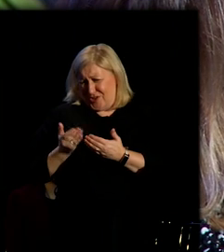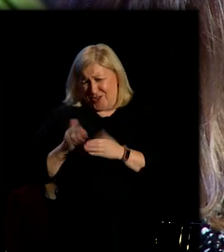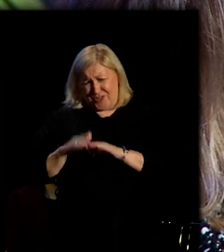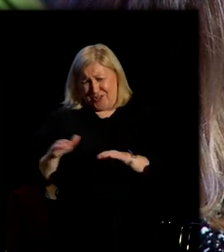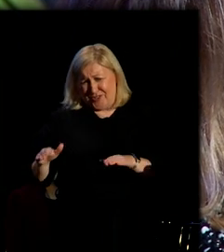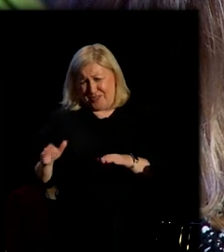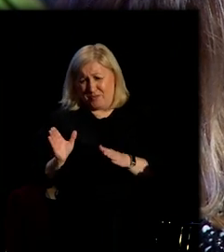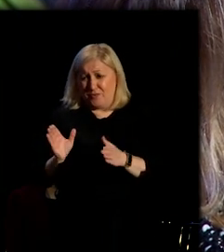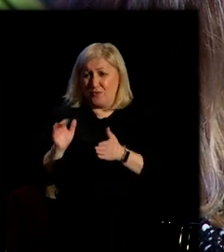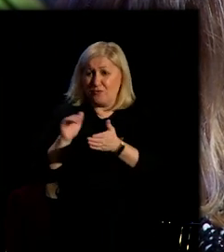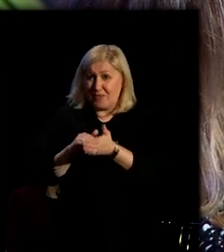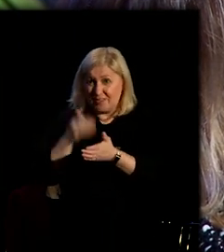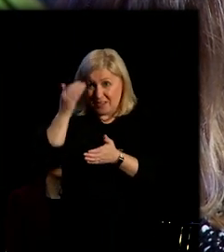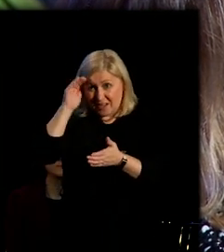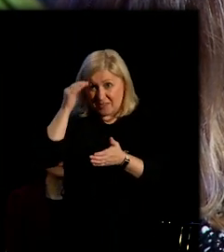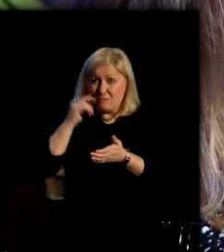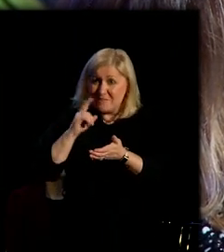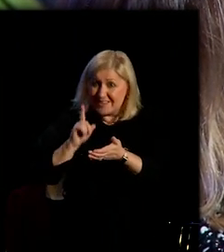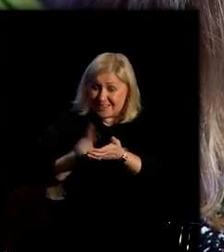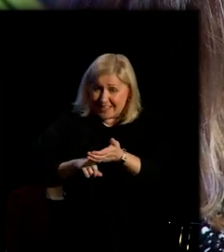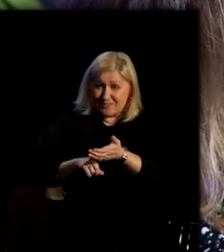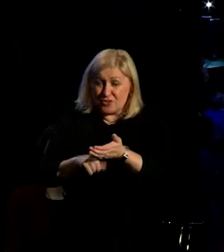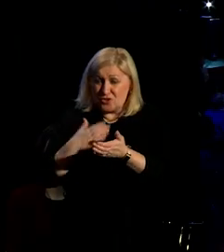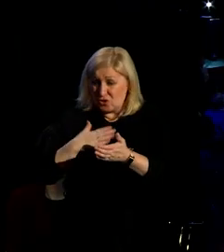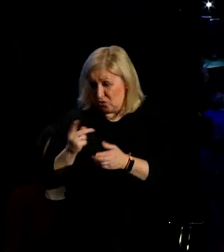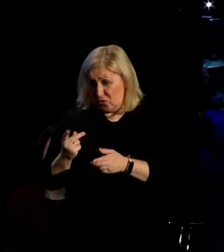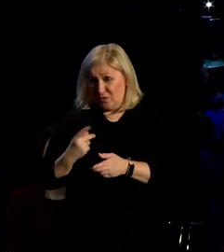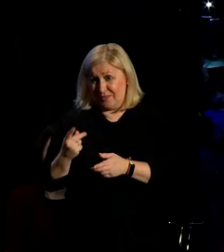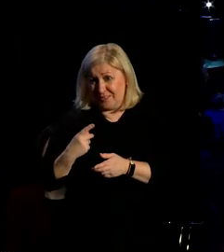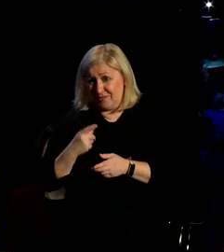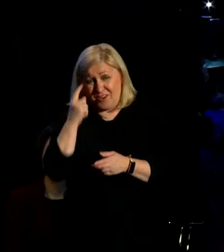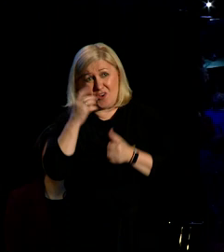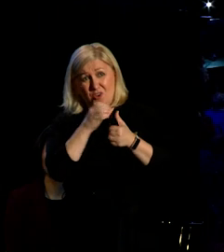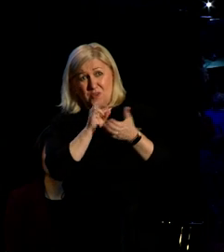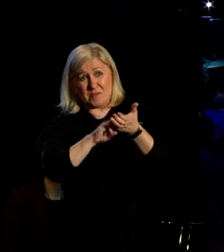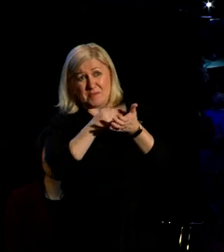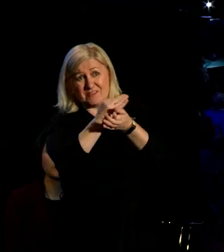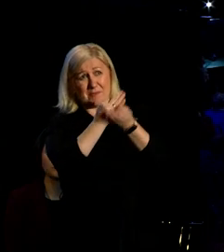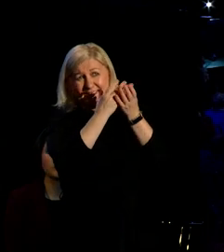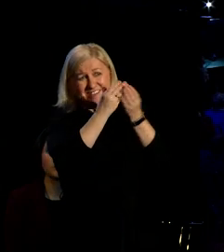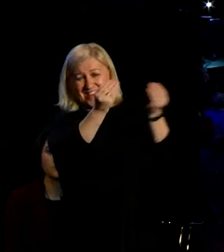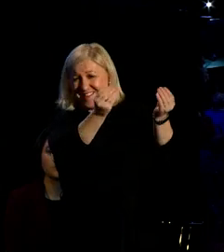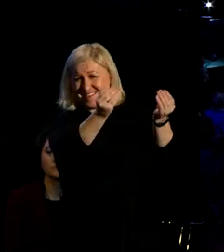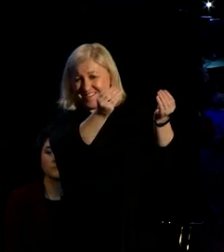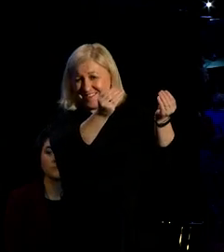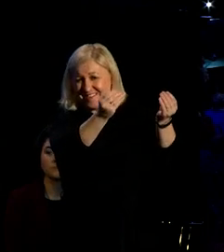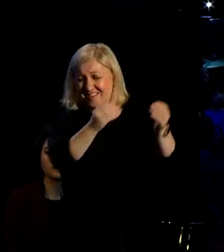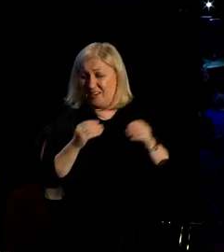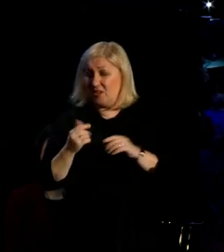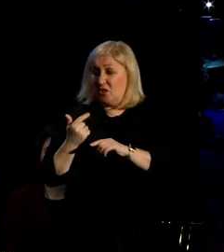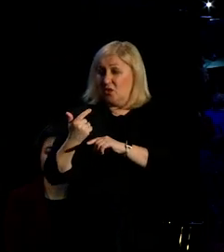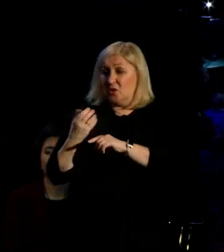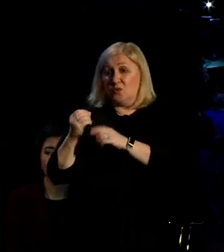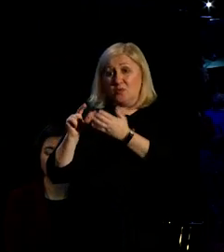believing we were the only two members of our family to have survived. In 2007, Terry passed